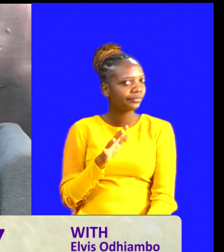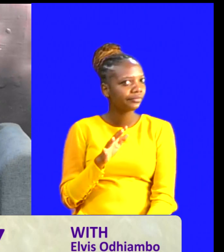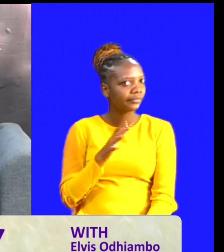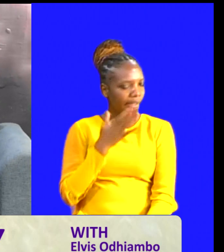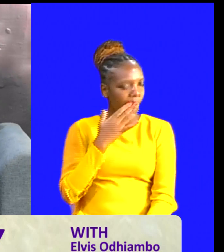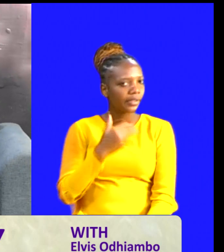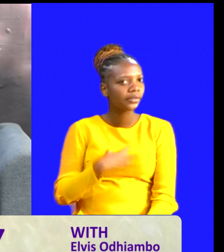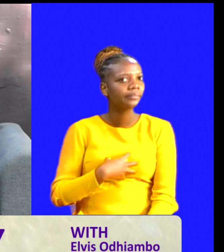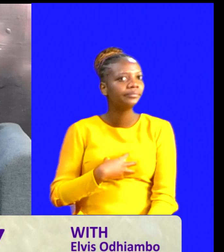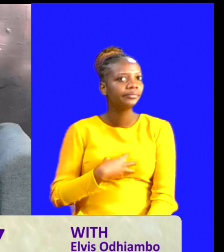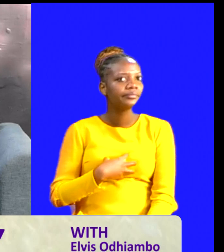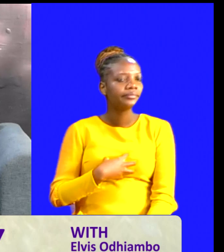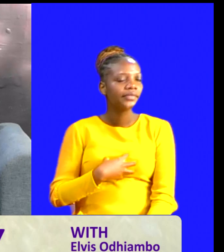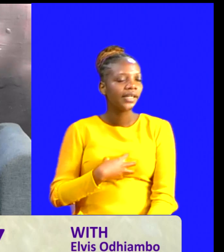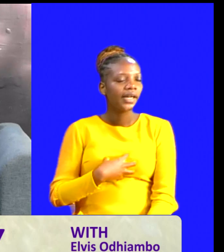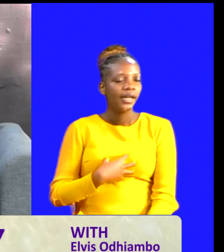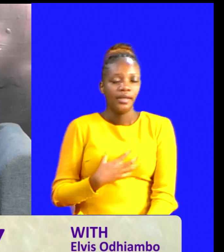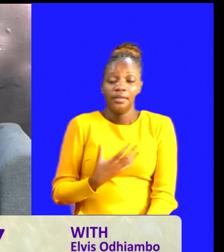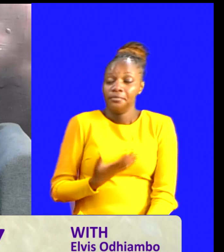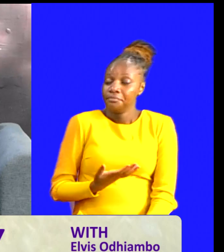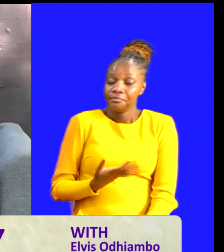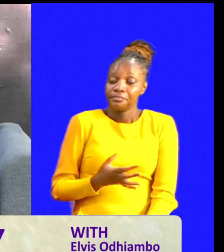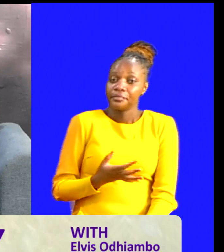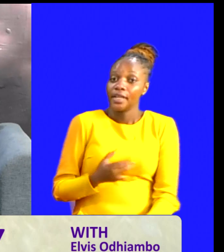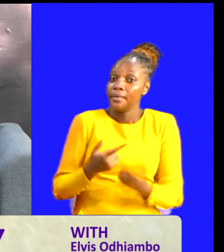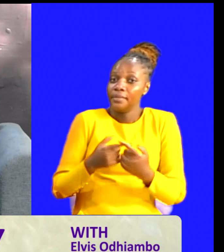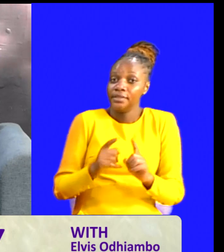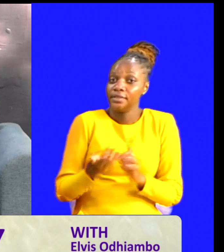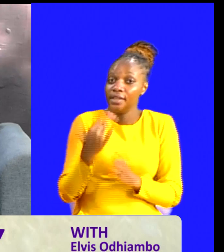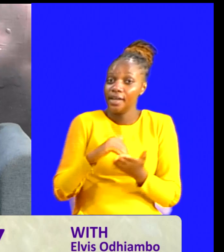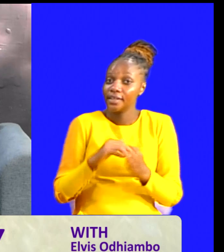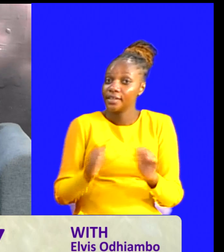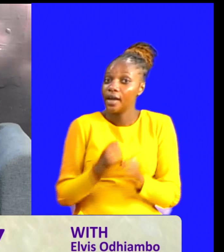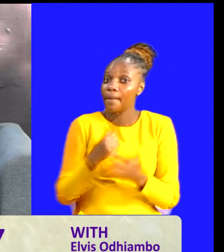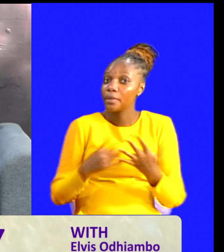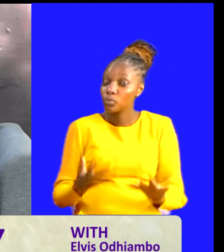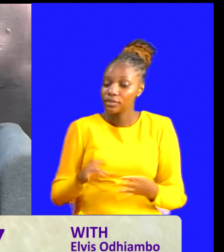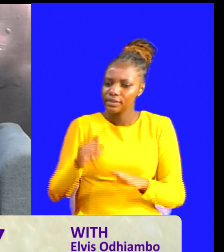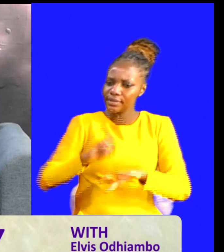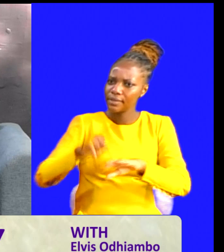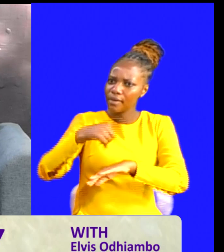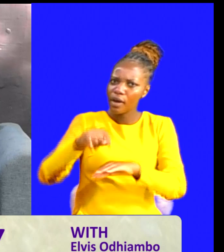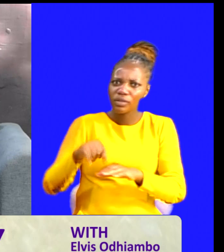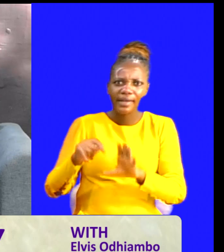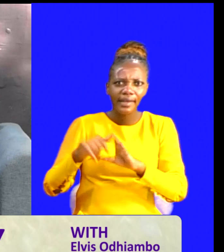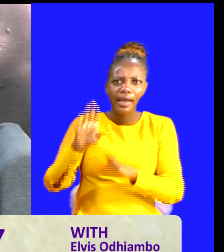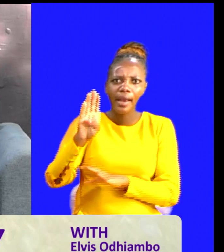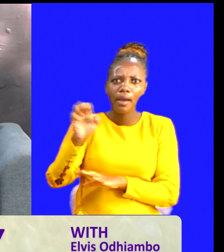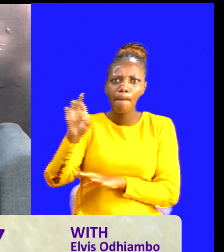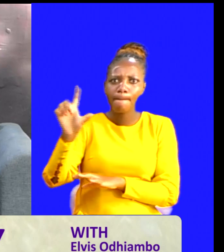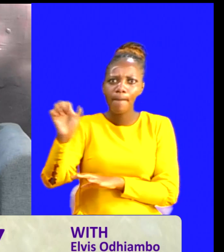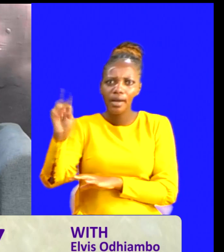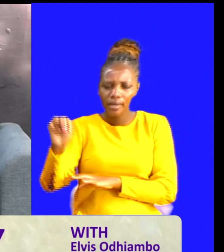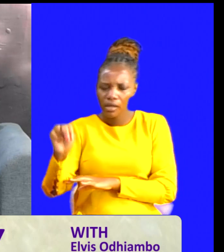hang his his boots and retire from the marathon. But then again, this time around, again at Berlin, we saw that